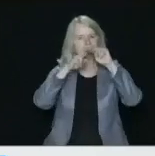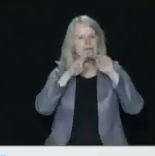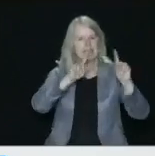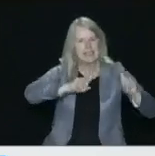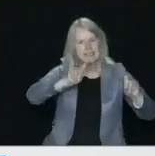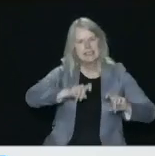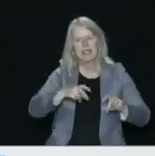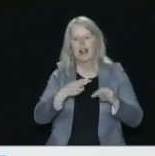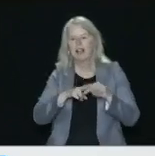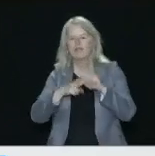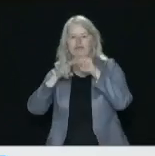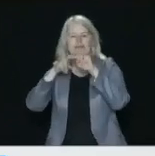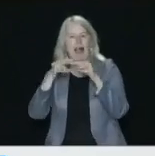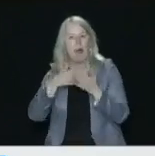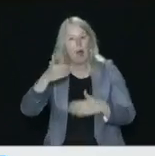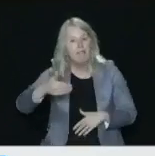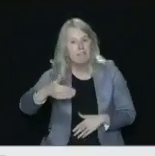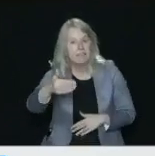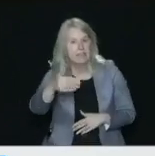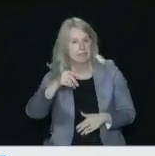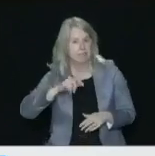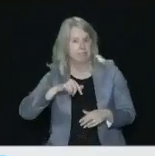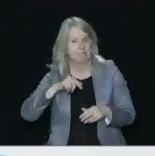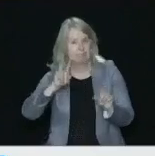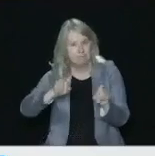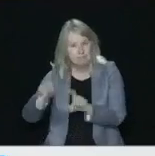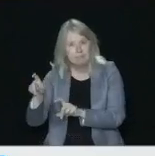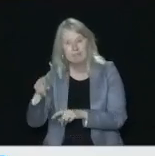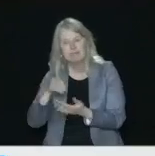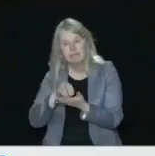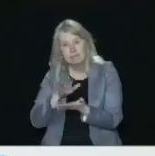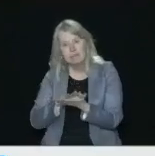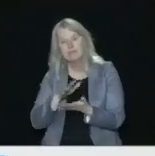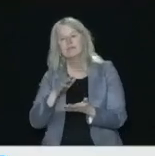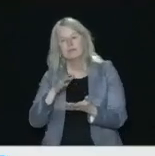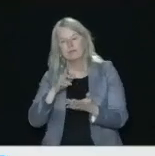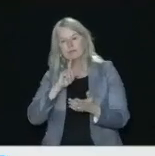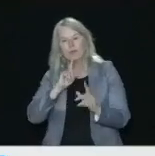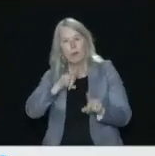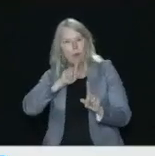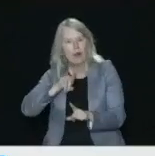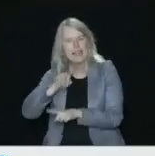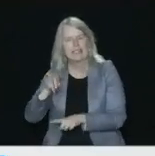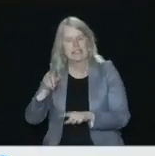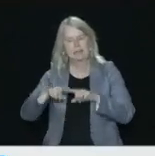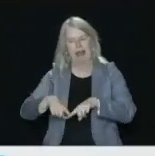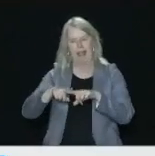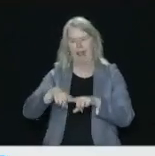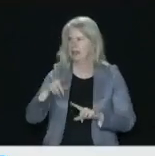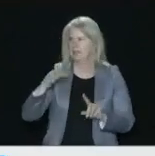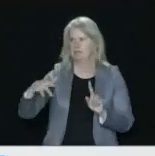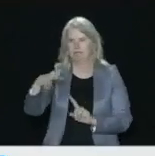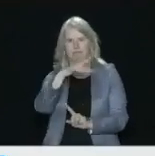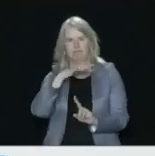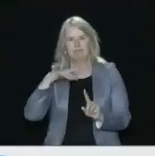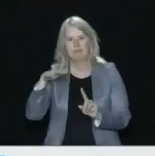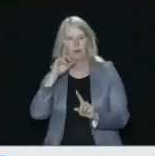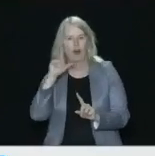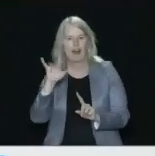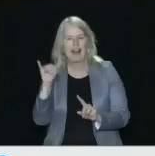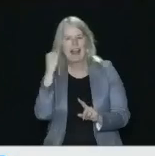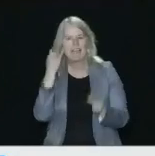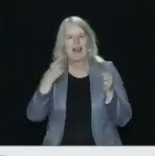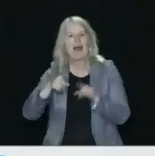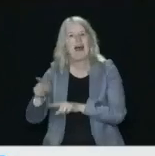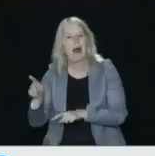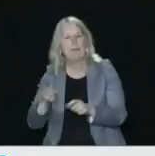Press. Hi there. Dr. Tam, I'd like to ask you a little bit about surveillance going forward. Dr.